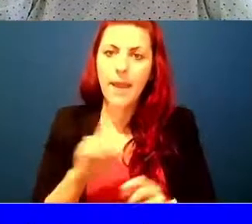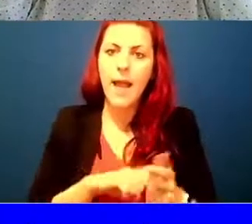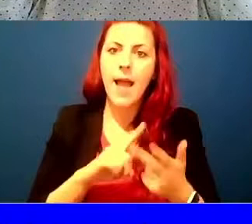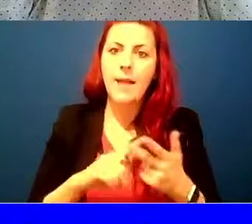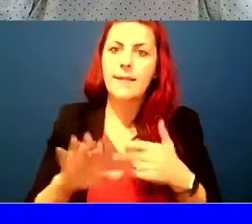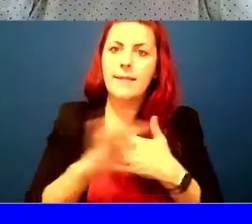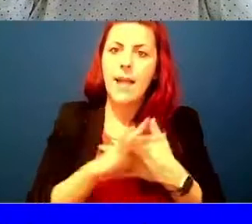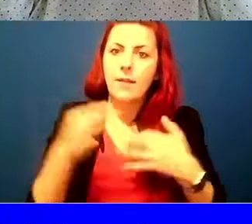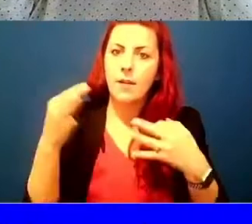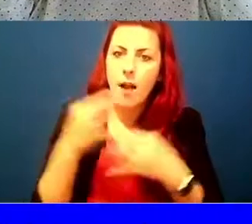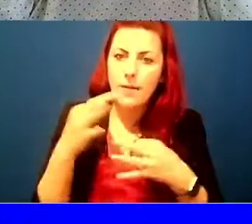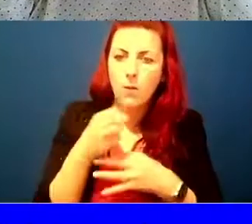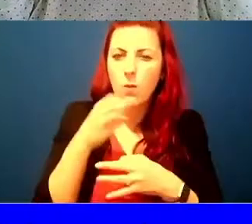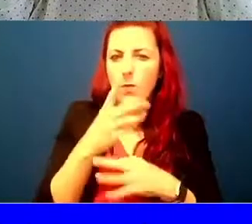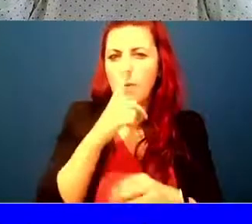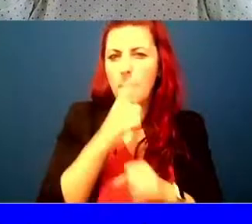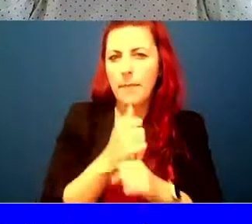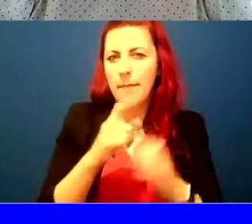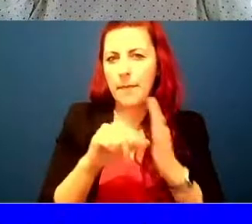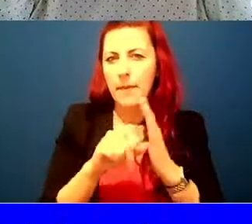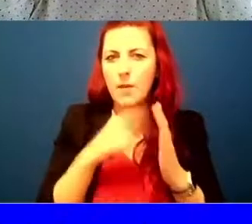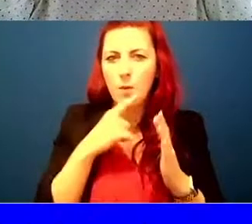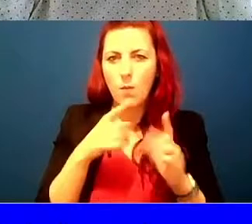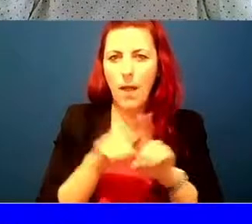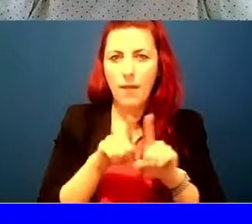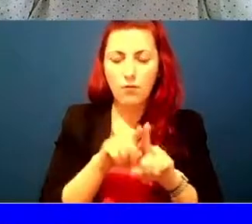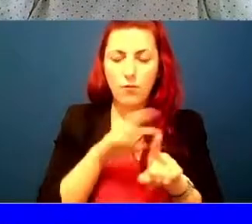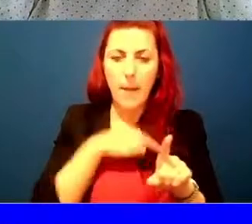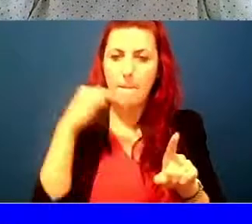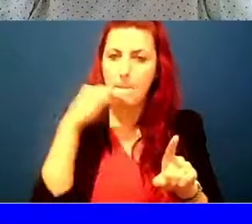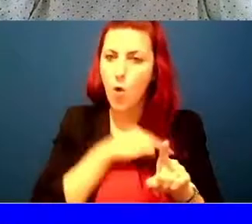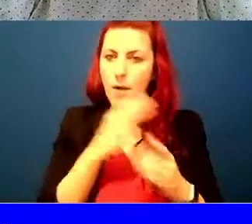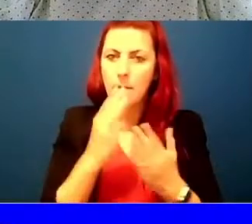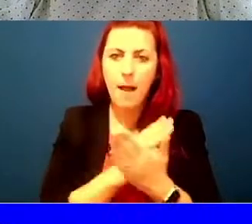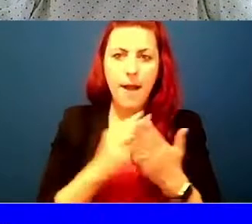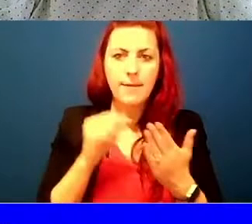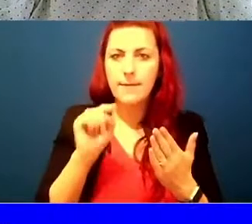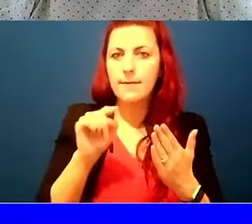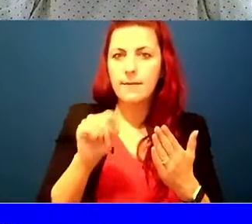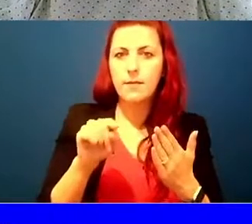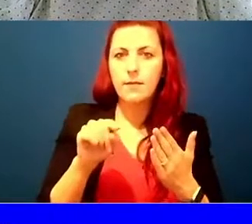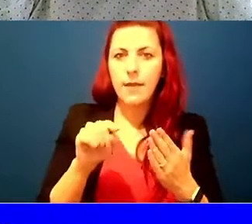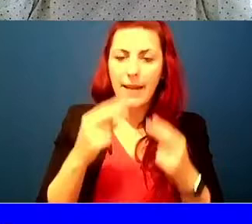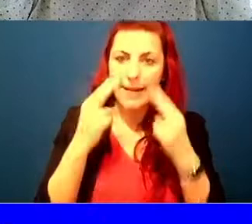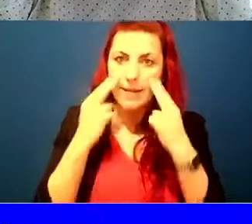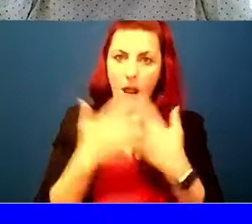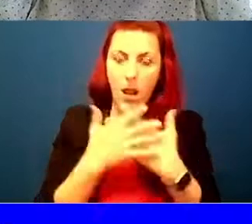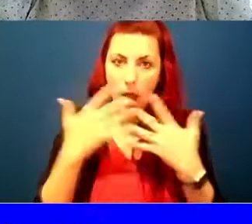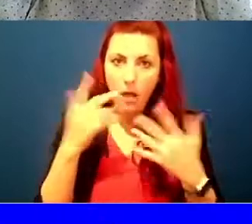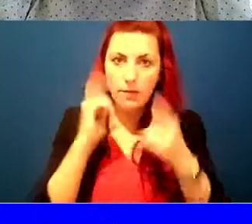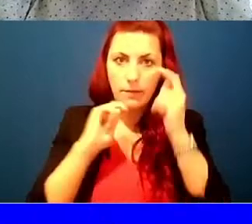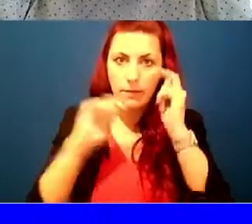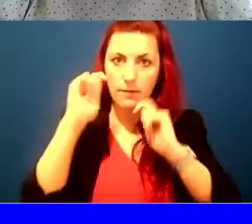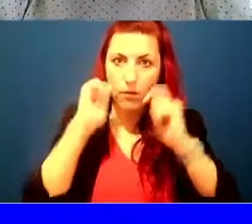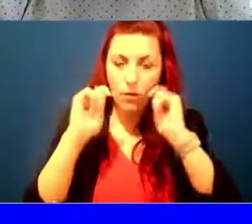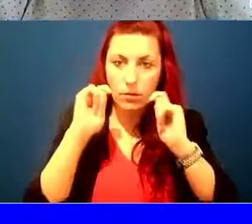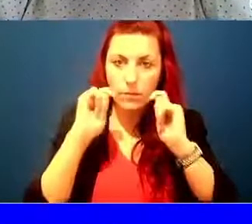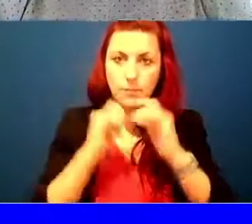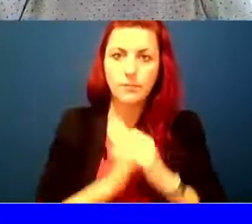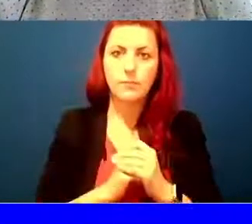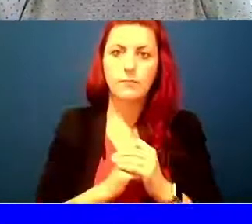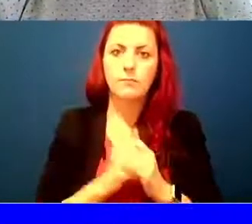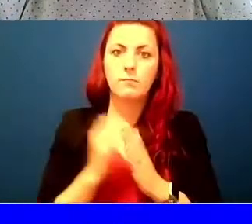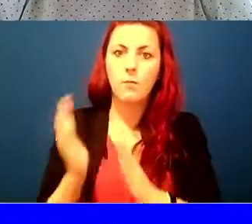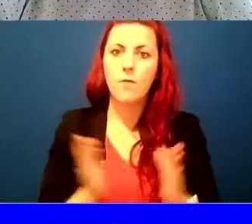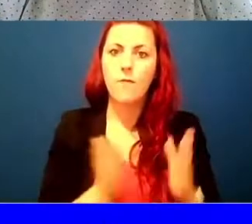Patricia will touch on after me, is a really important part that requires significant consideration. If you could move on,